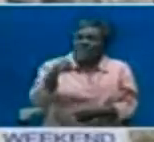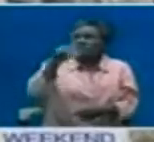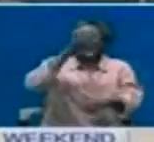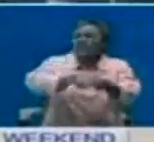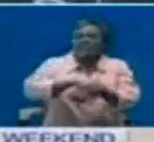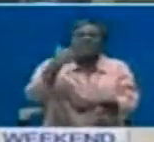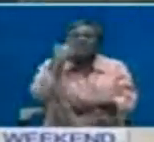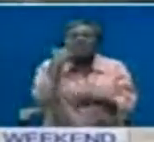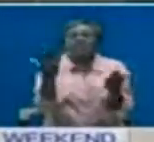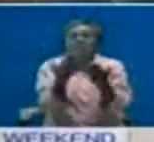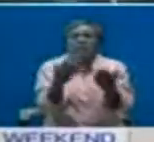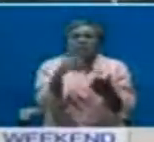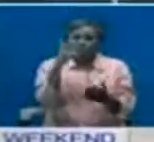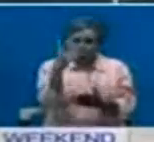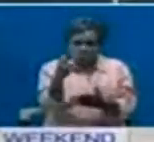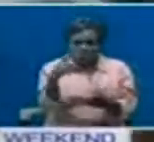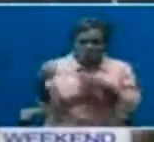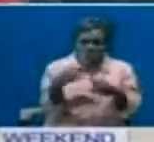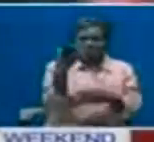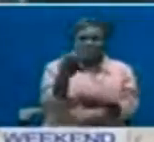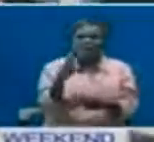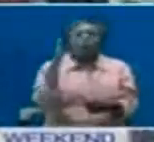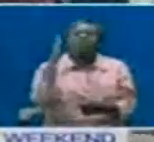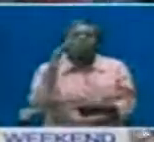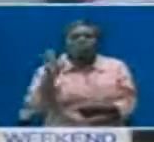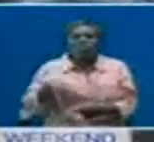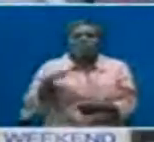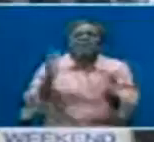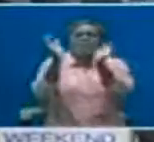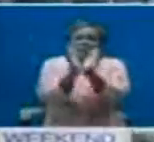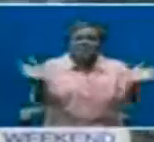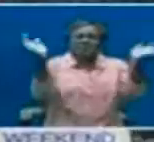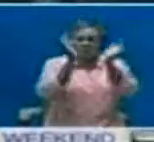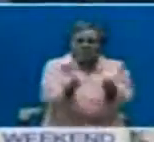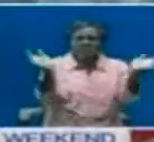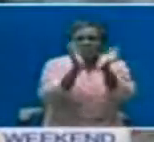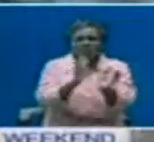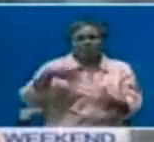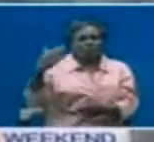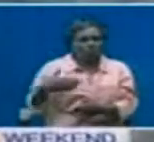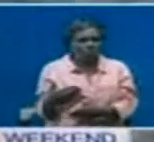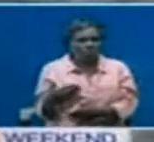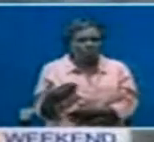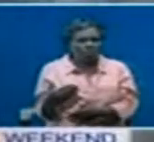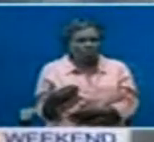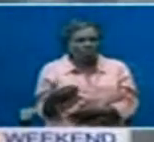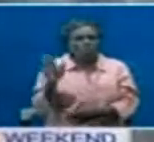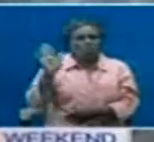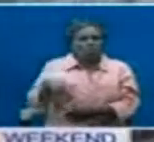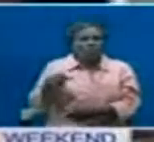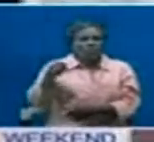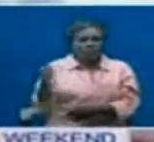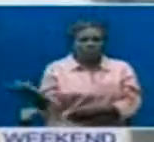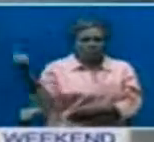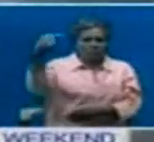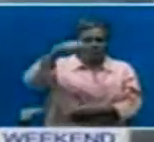kitu. But it takes two to tango, and yet the women end up being punished for an act in partnership. Anabata tu wanawake wengine huko,